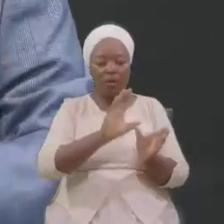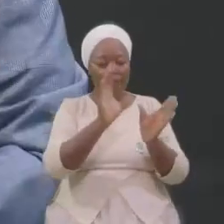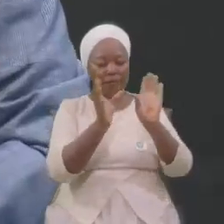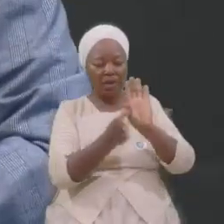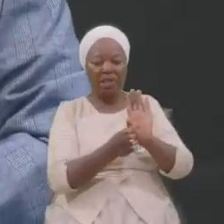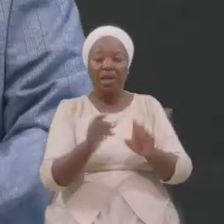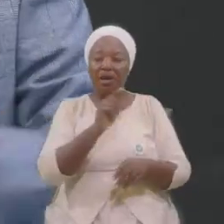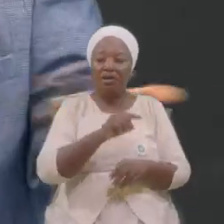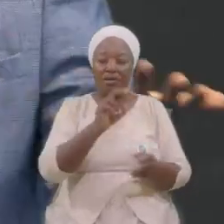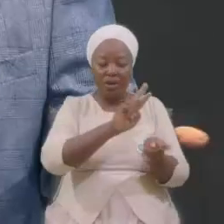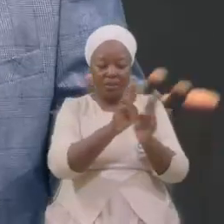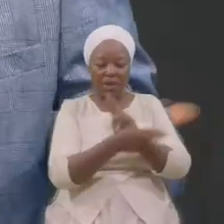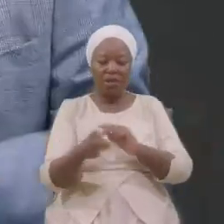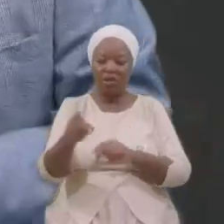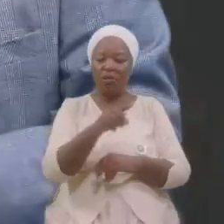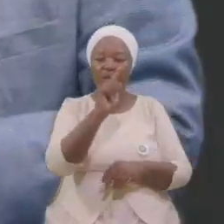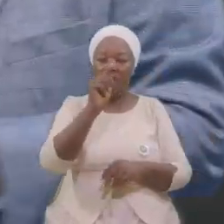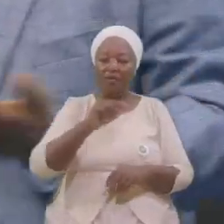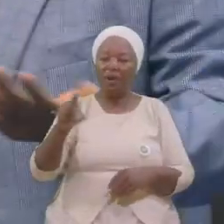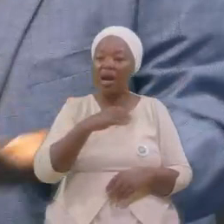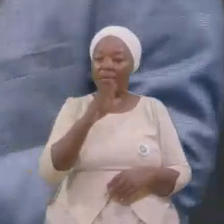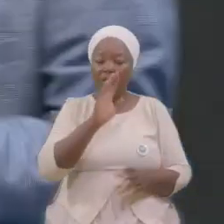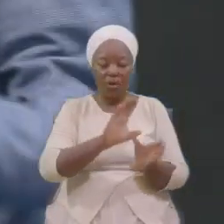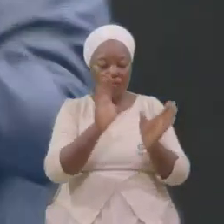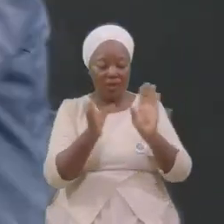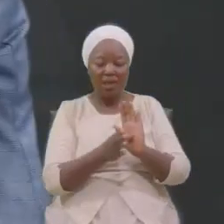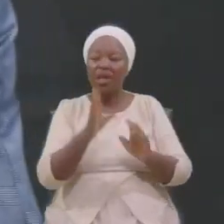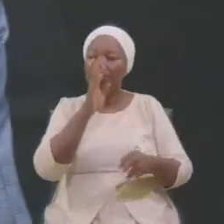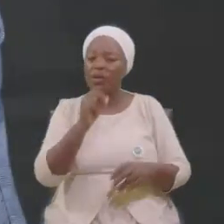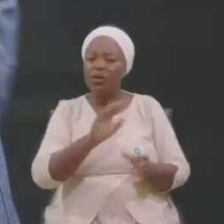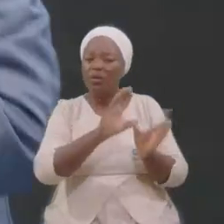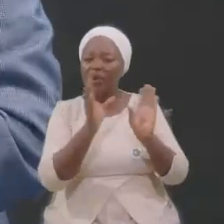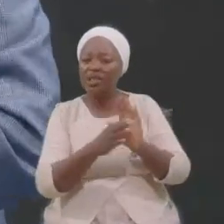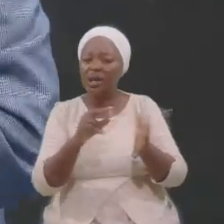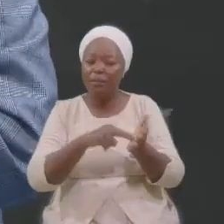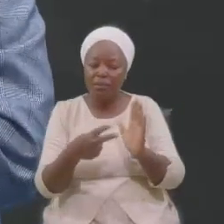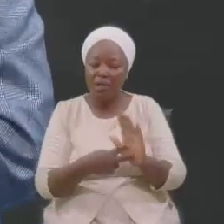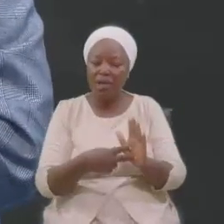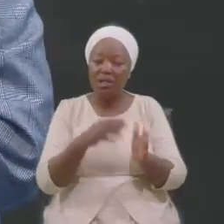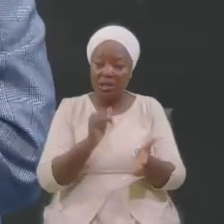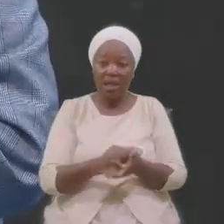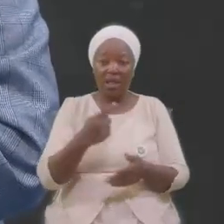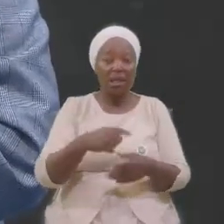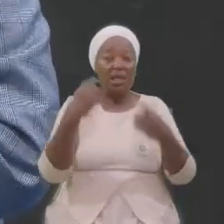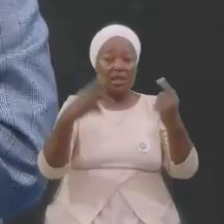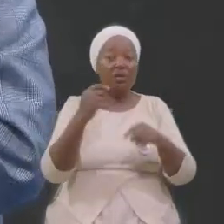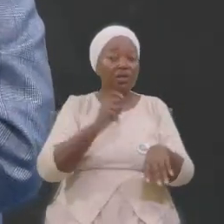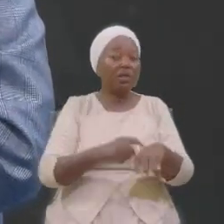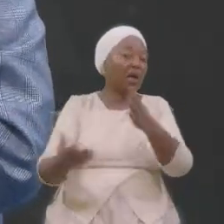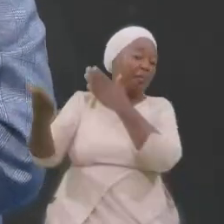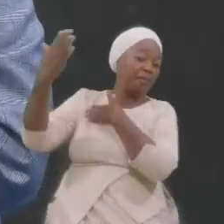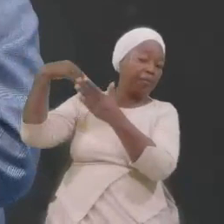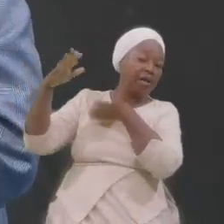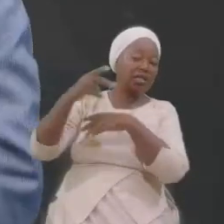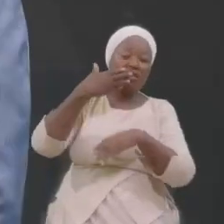ye therefore and be converted. Being converted means that the sins of the past, the